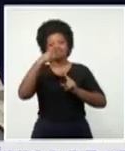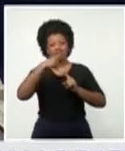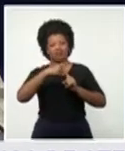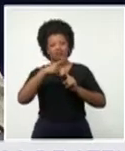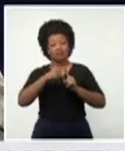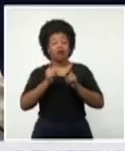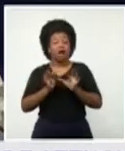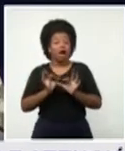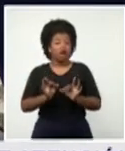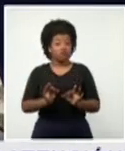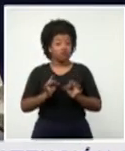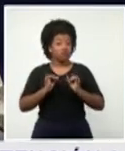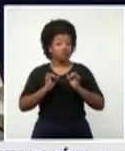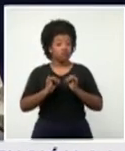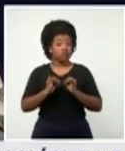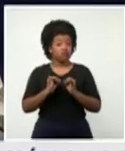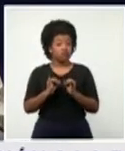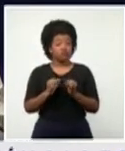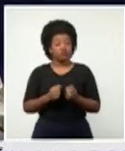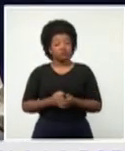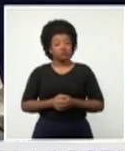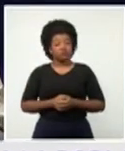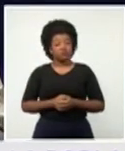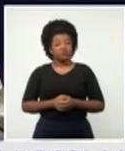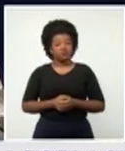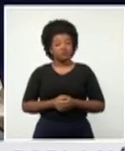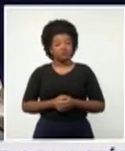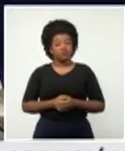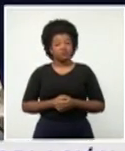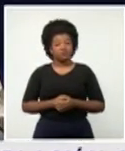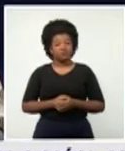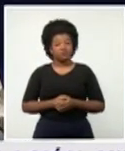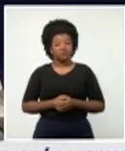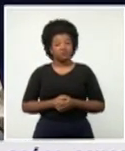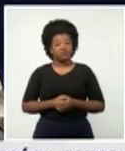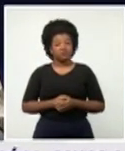province. Thus, in the last